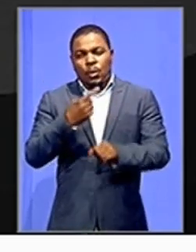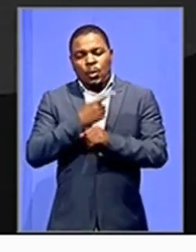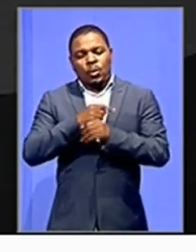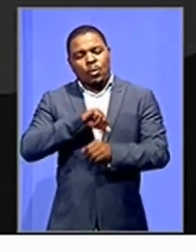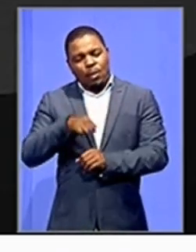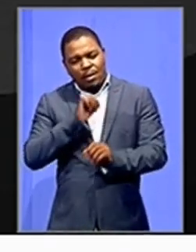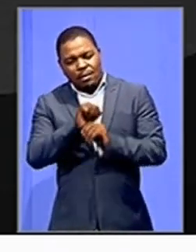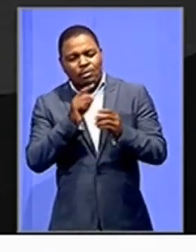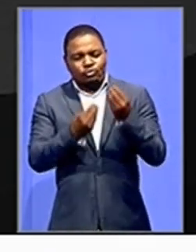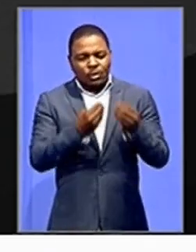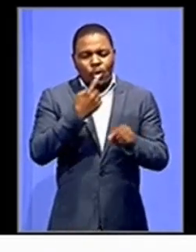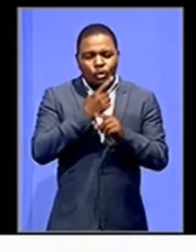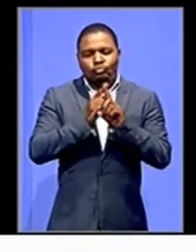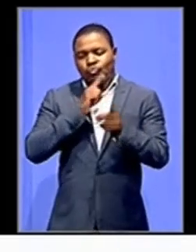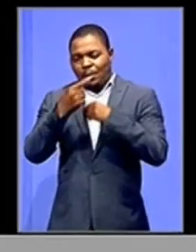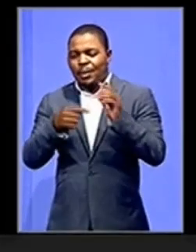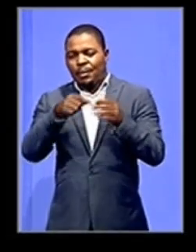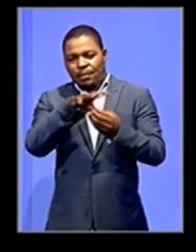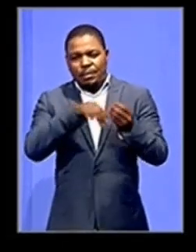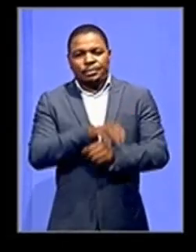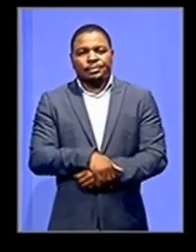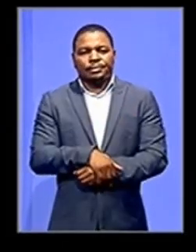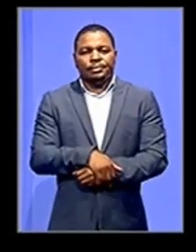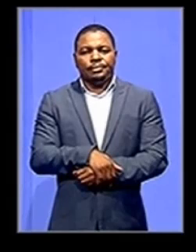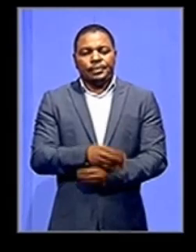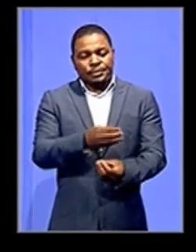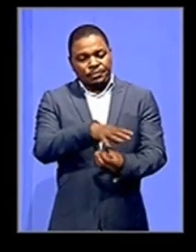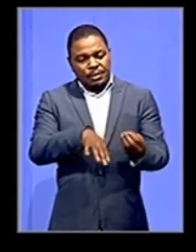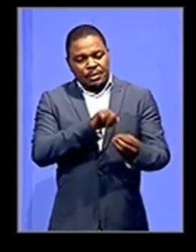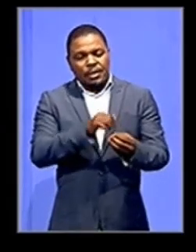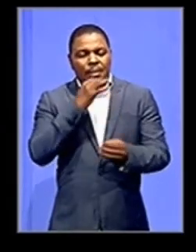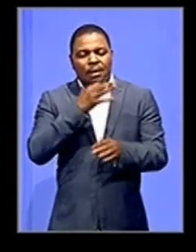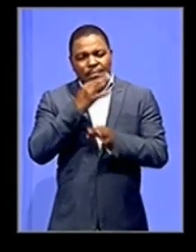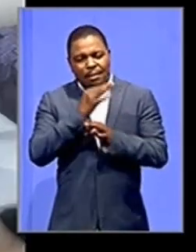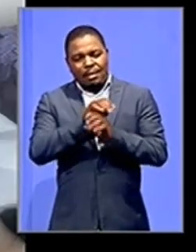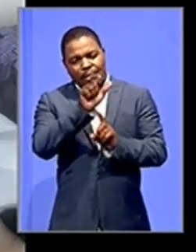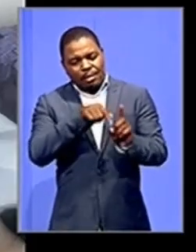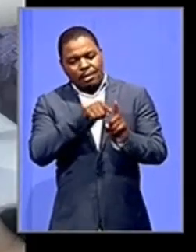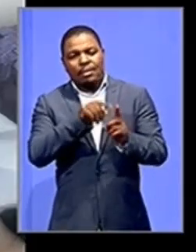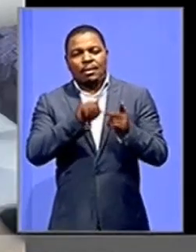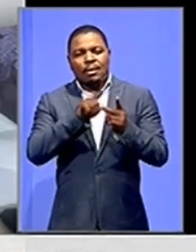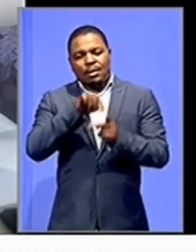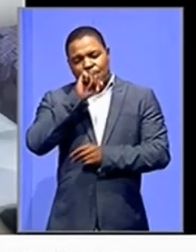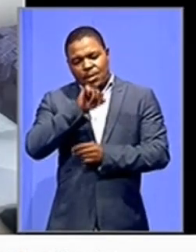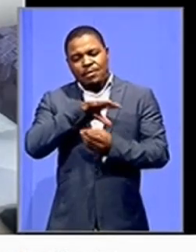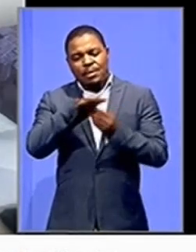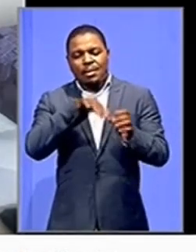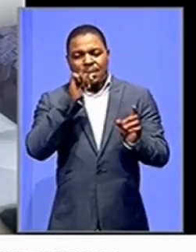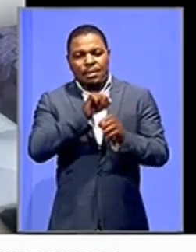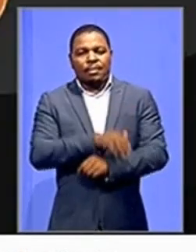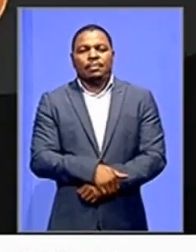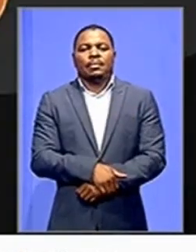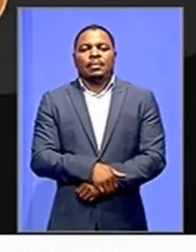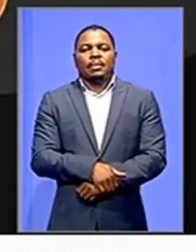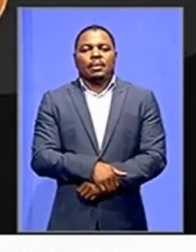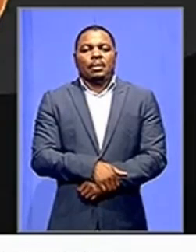a bua ka mofumahadi wa hae le bana ka nako tsohle. Bana ba hae ba mo hlalosa e ne le ntate ya neng a rata lelapa la